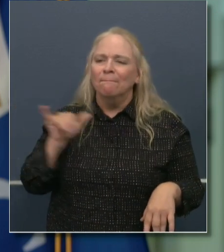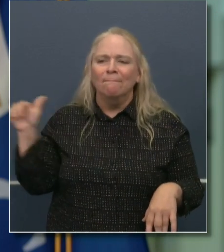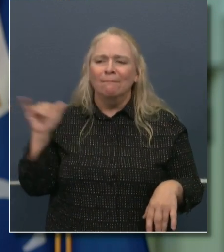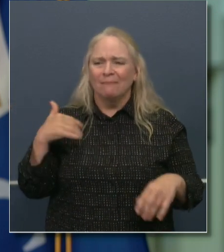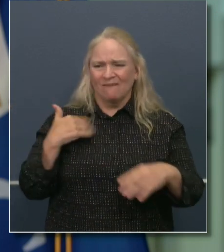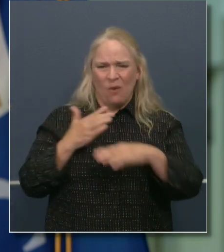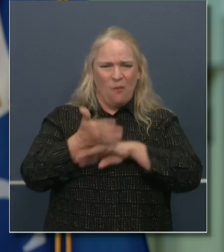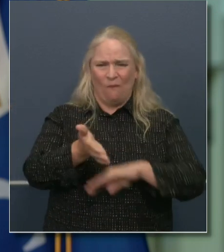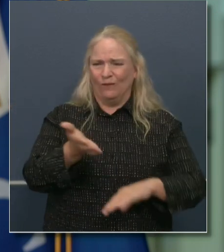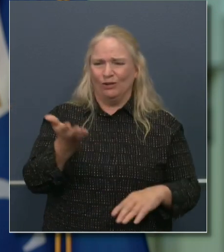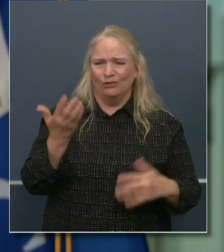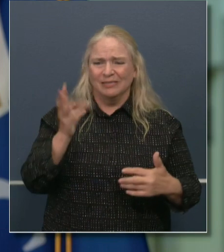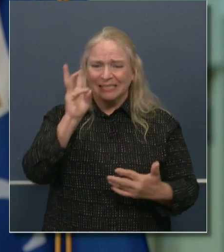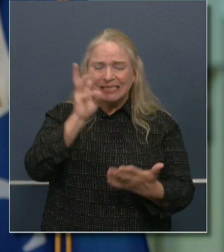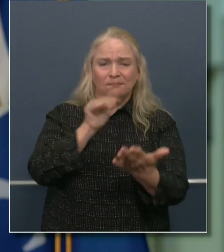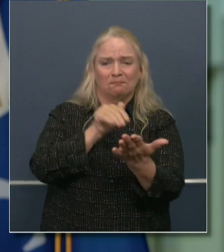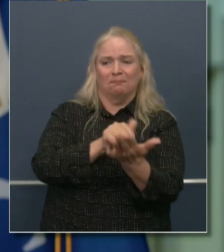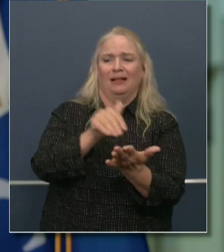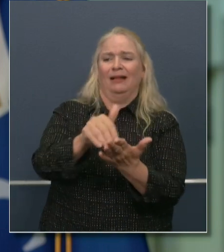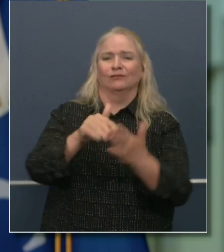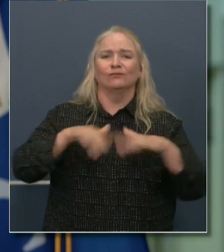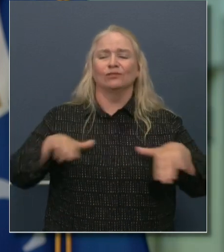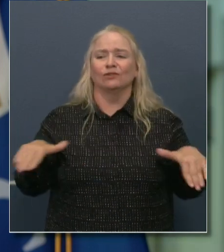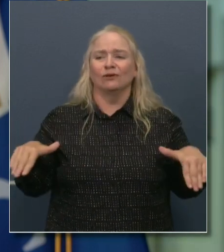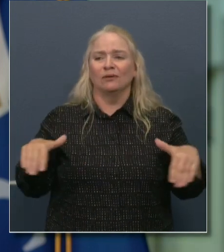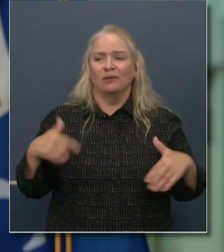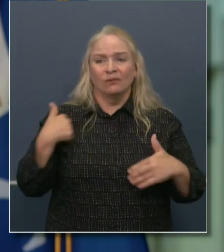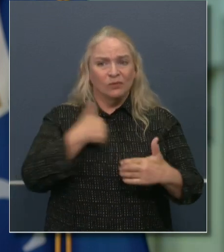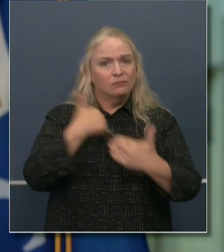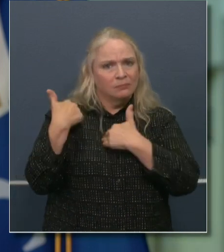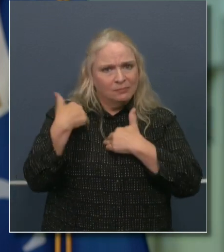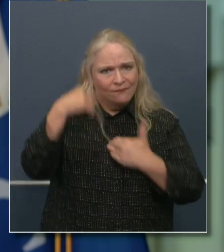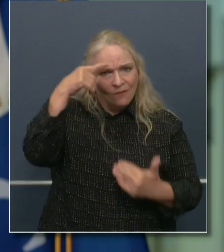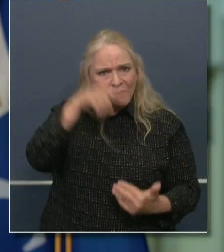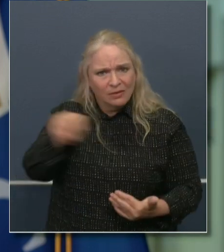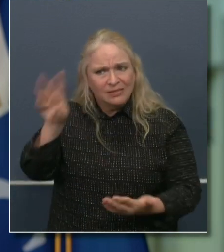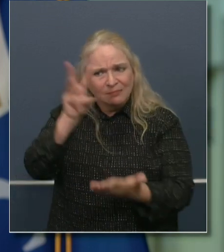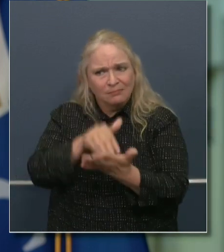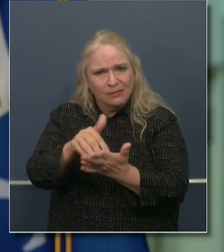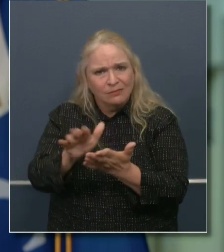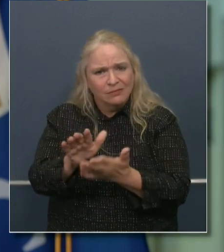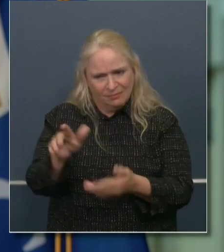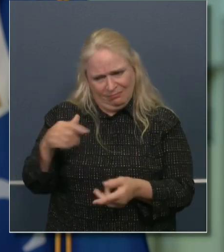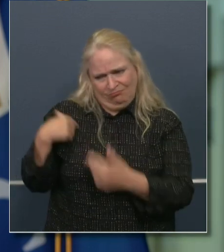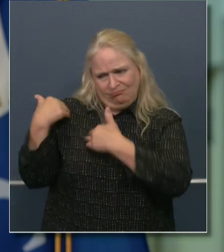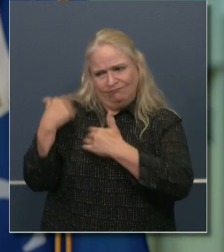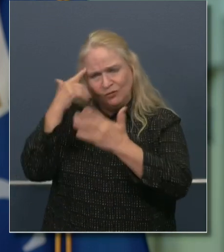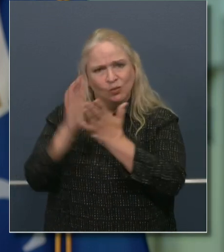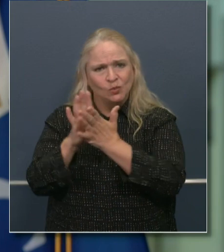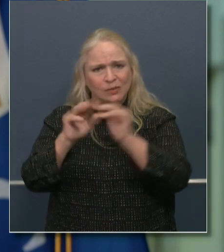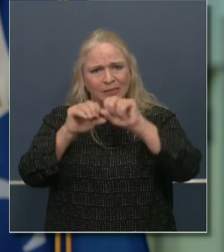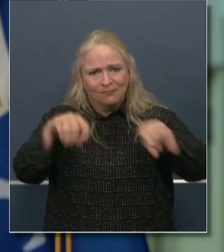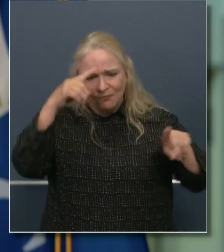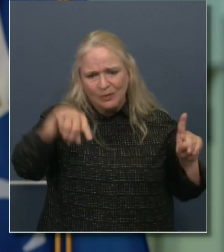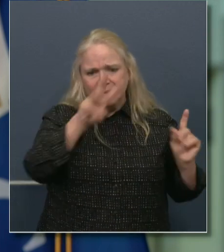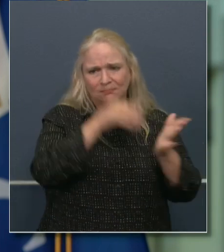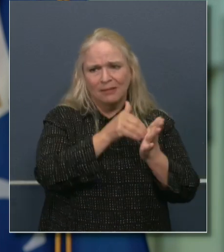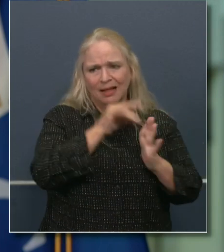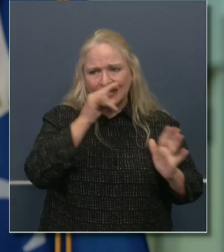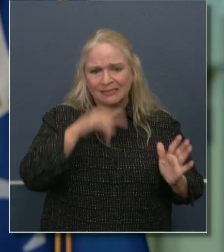million children that we are responsible for in our education system. Different cohorts of children, high school students,